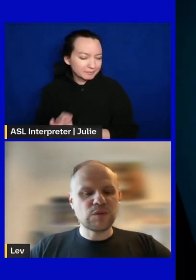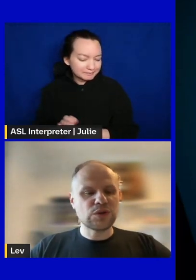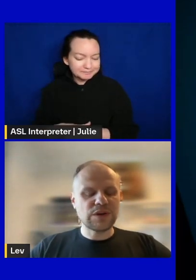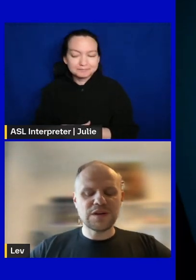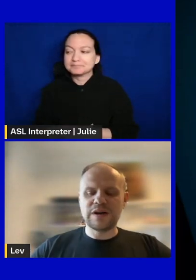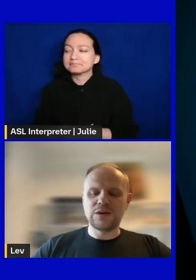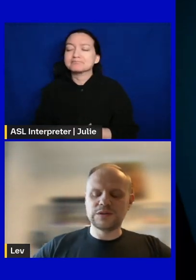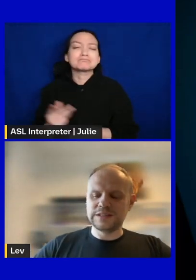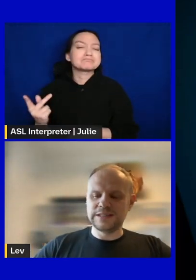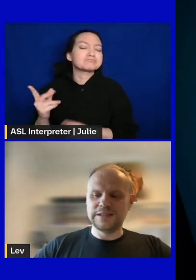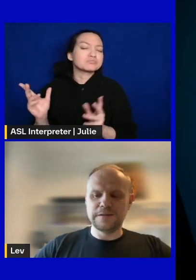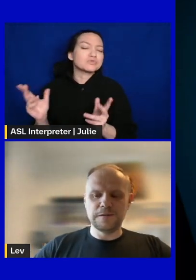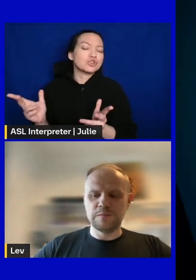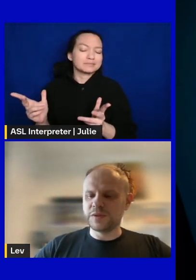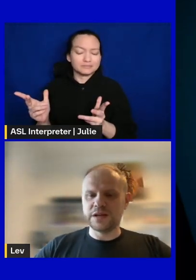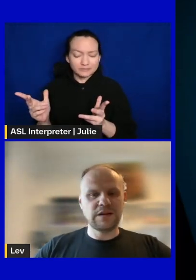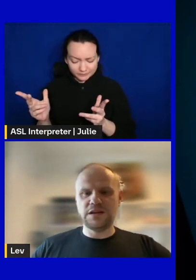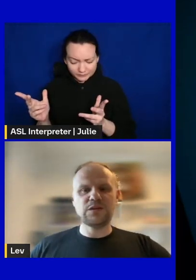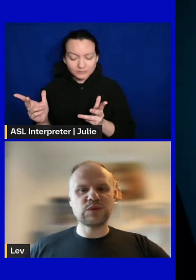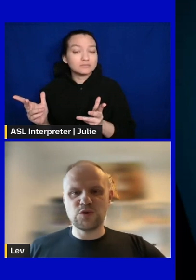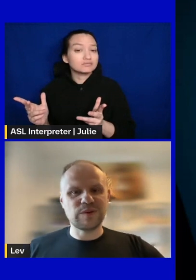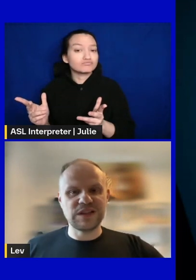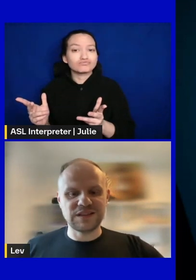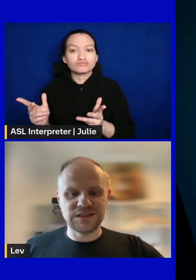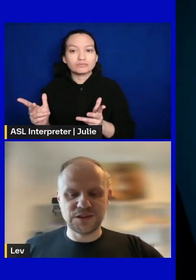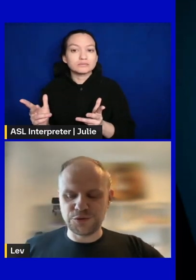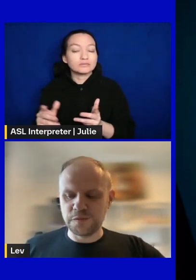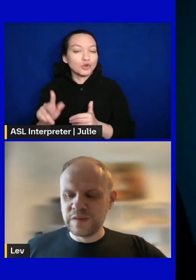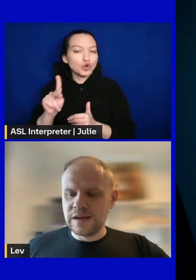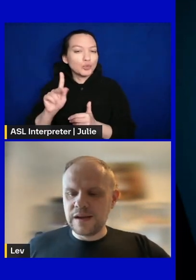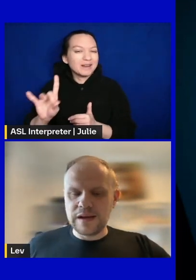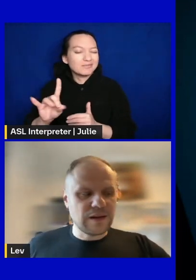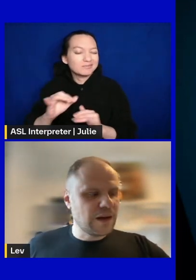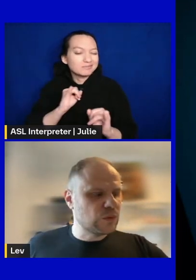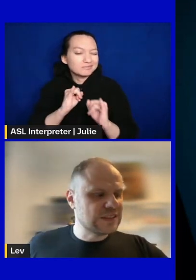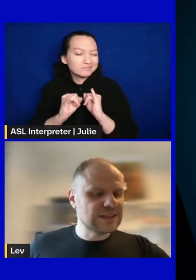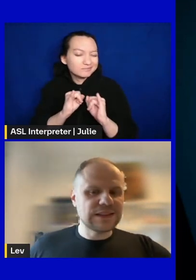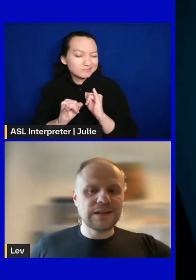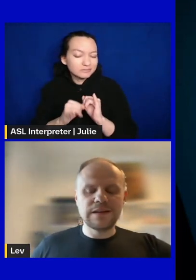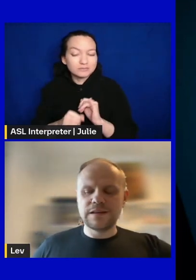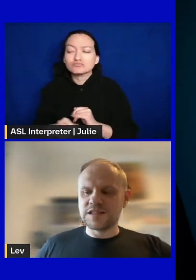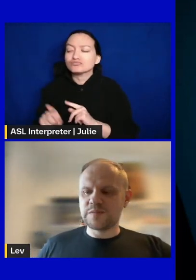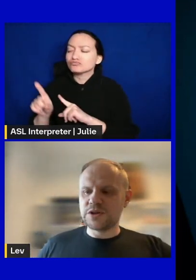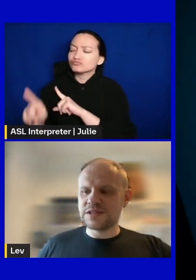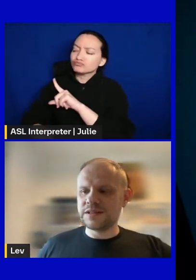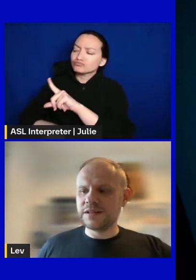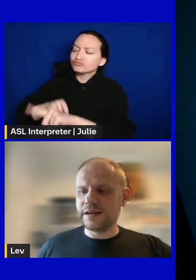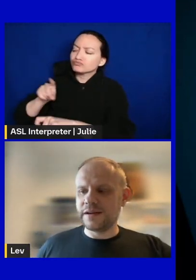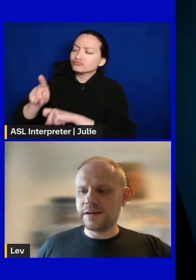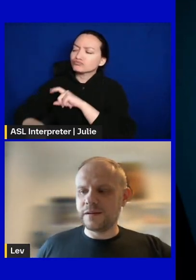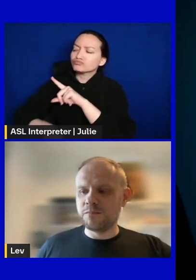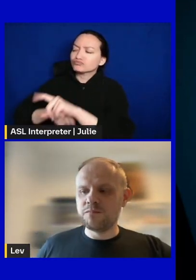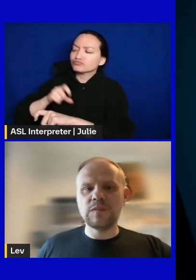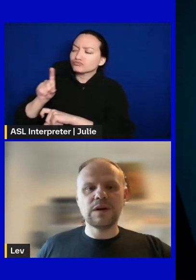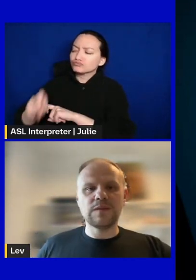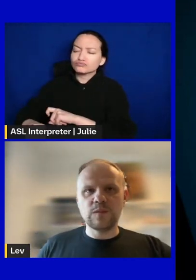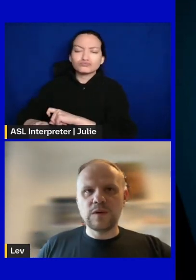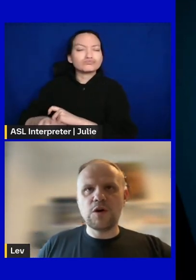and we were talking about like it was a Kubernetes interview, and I was asking this